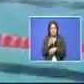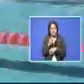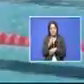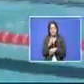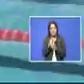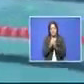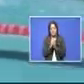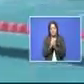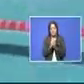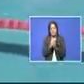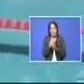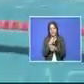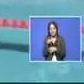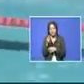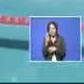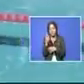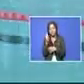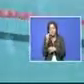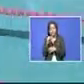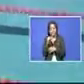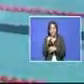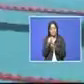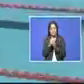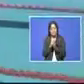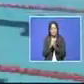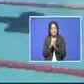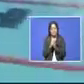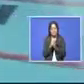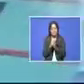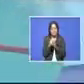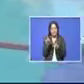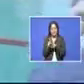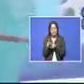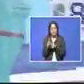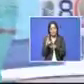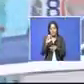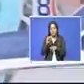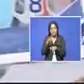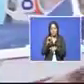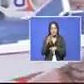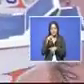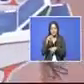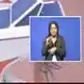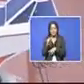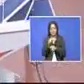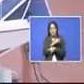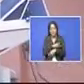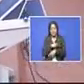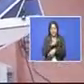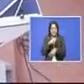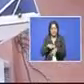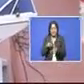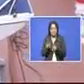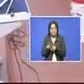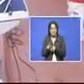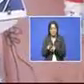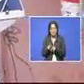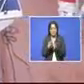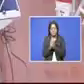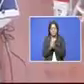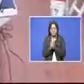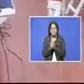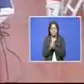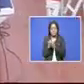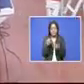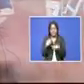200 fly in 2:57.21 and also made a Carifta qualifying time as well. Look at his 450s, it kind of